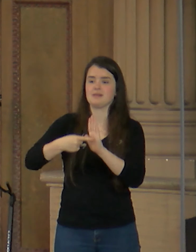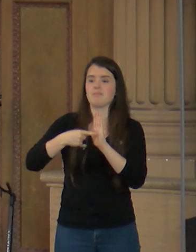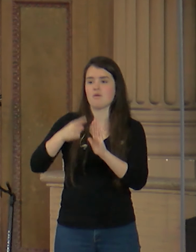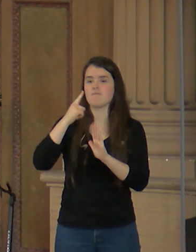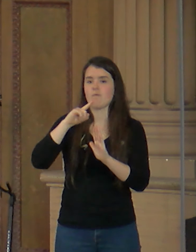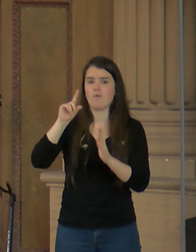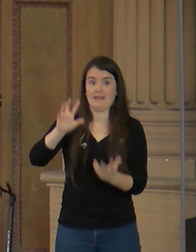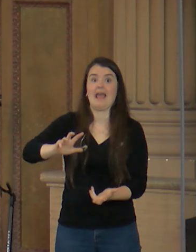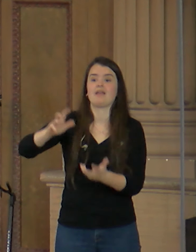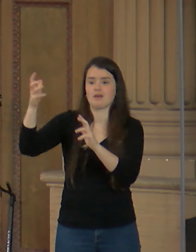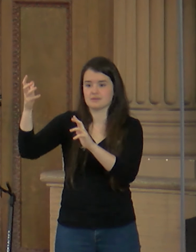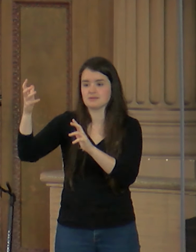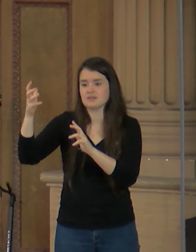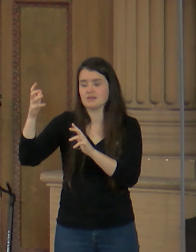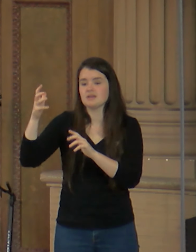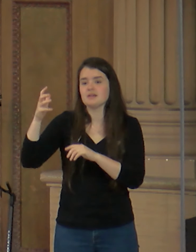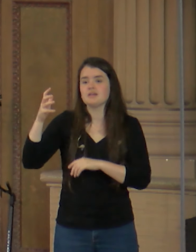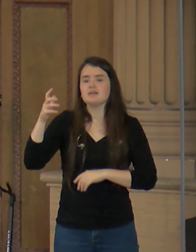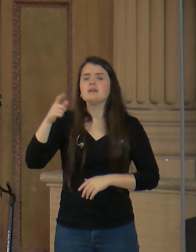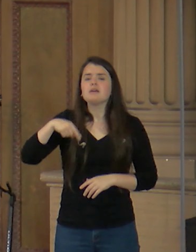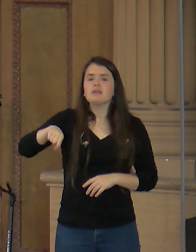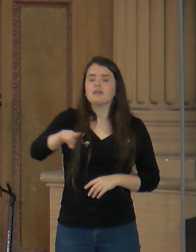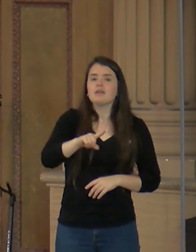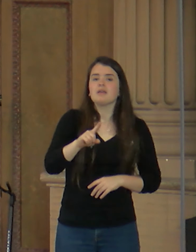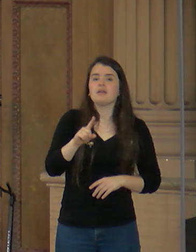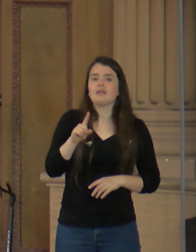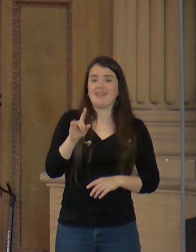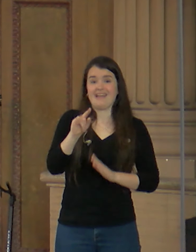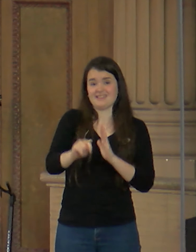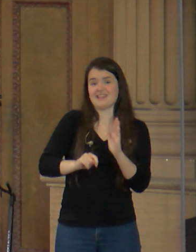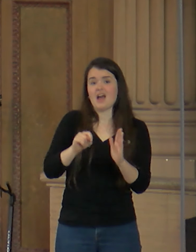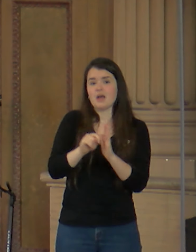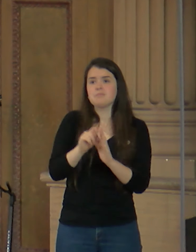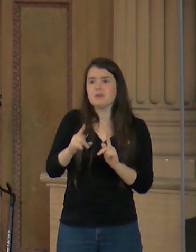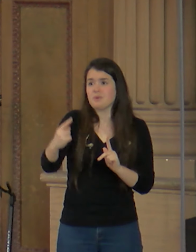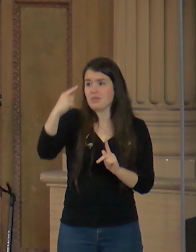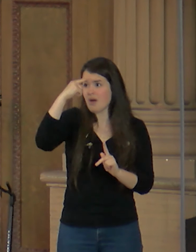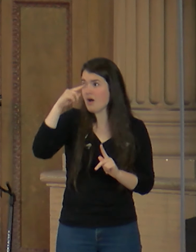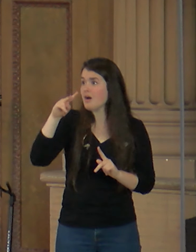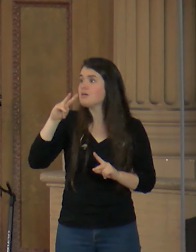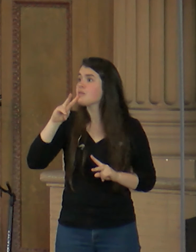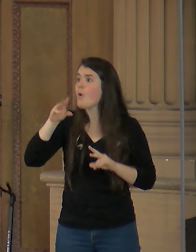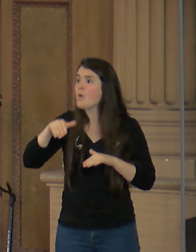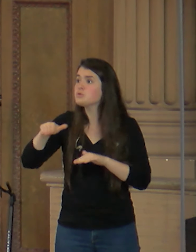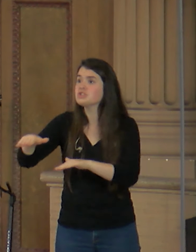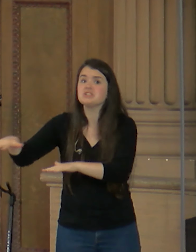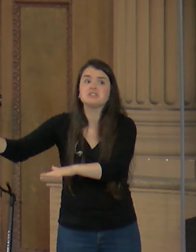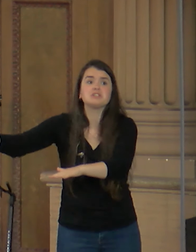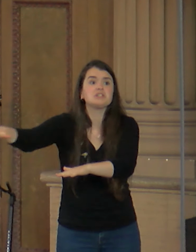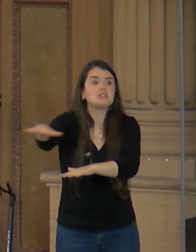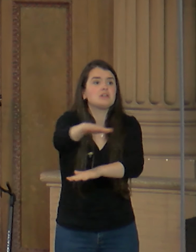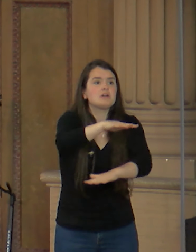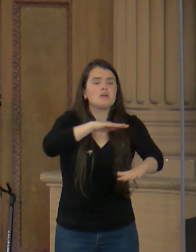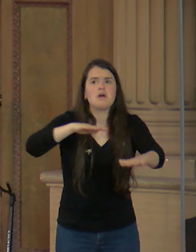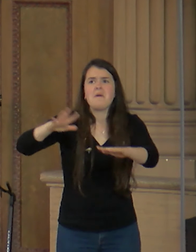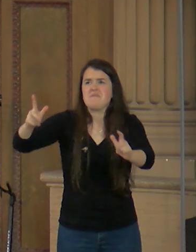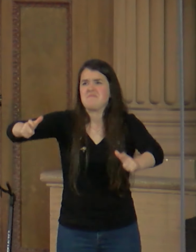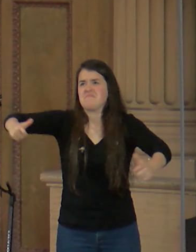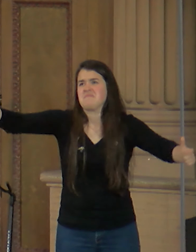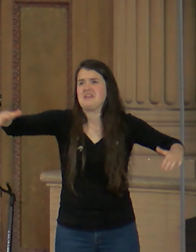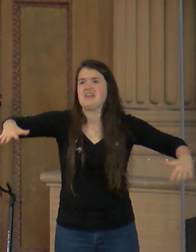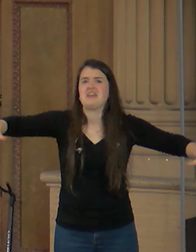Which makes sense, because especially in their minds, there was nothing bigger than the ocean. There was nothing more mysterious than the ocean. It was very vast. It